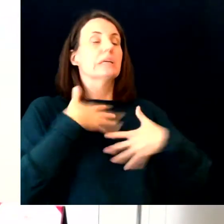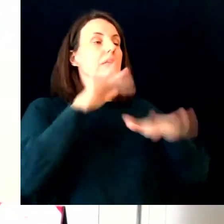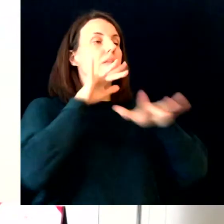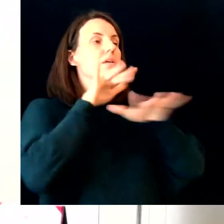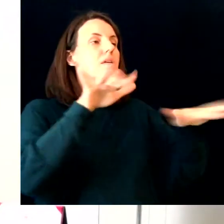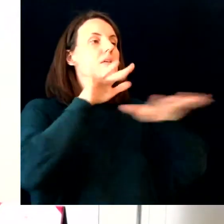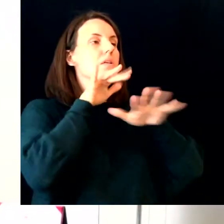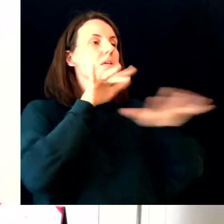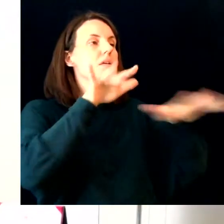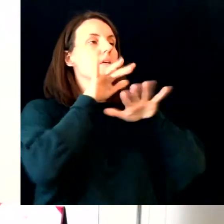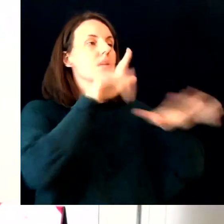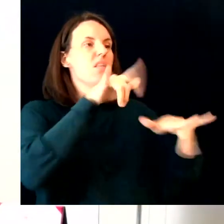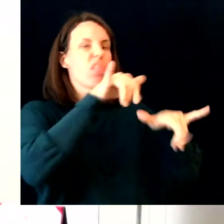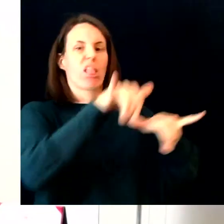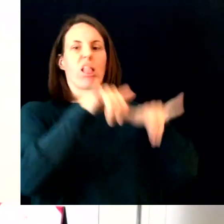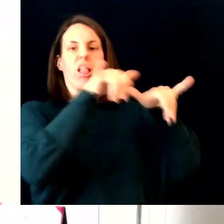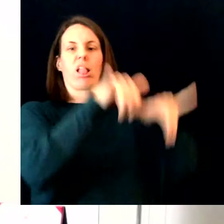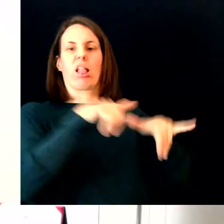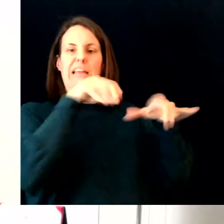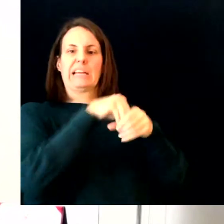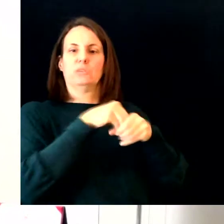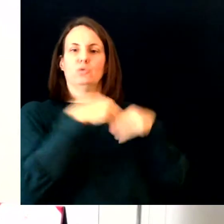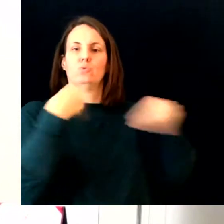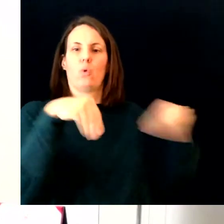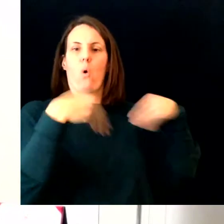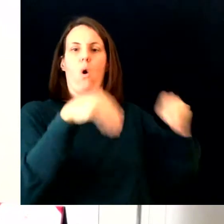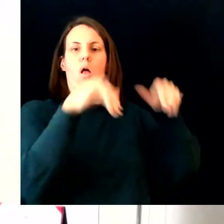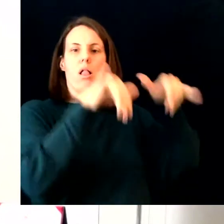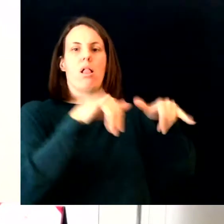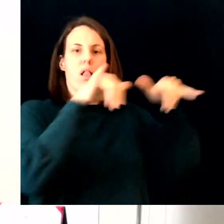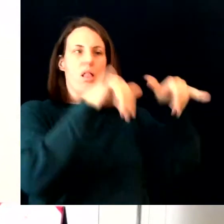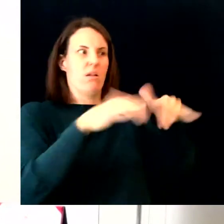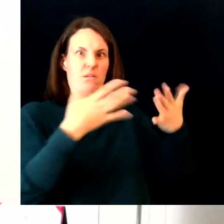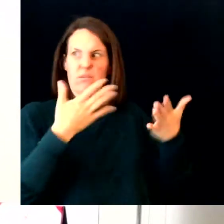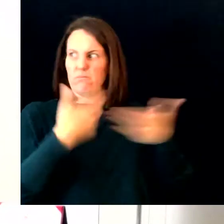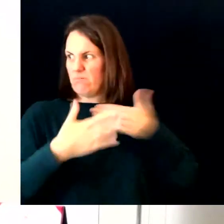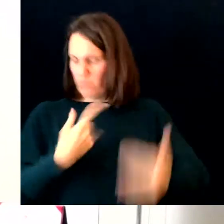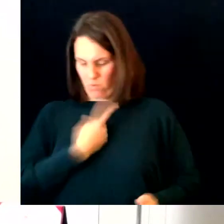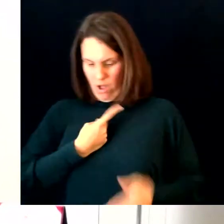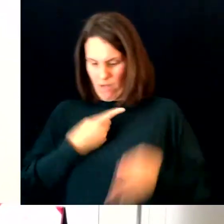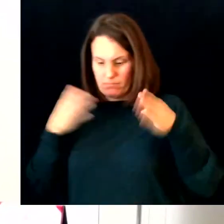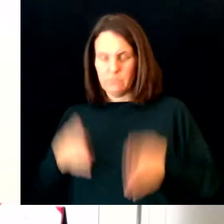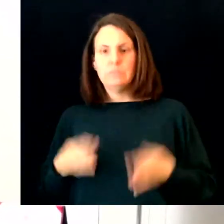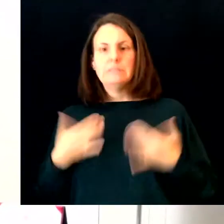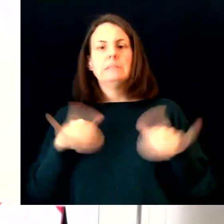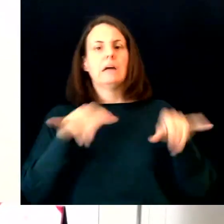And I agree with Secretary Timberlake in our applauding Milwaukee for that move.